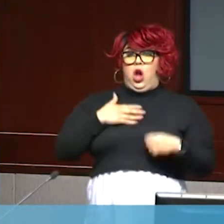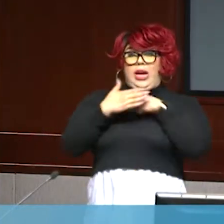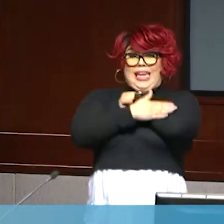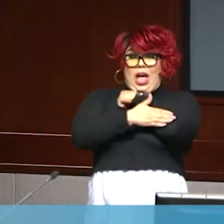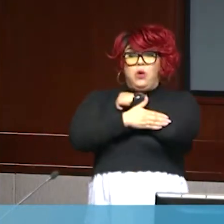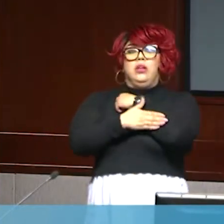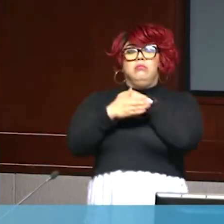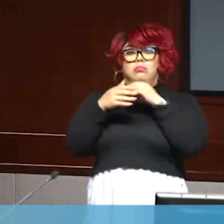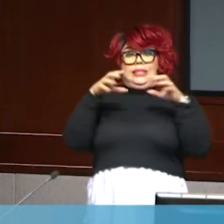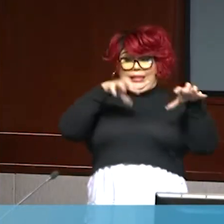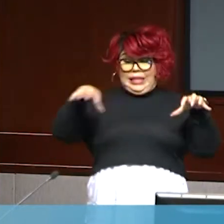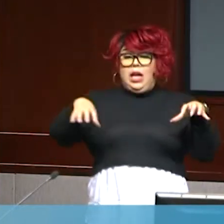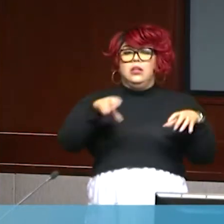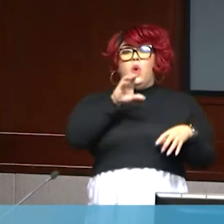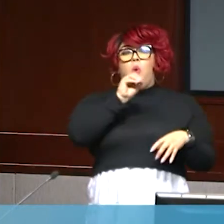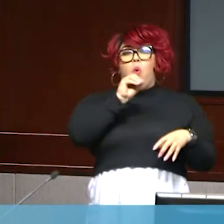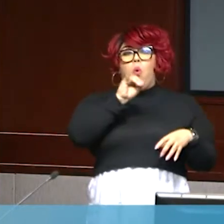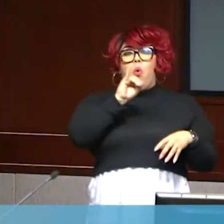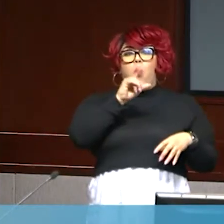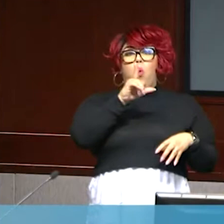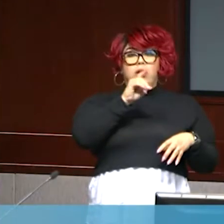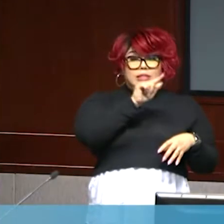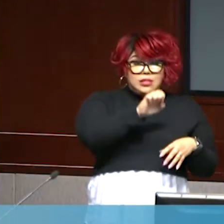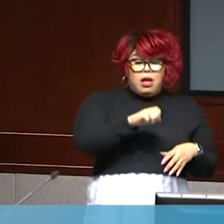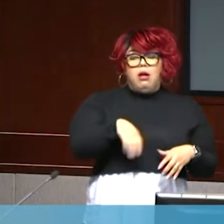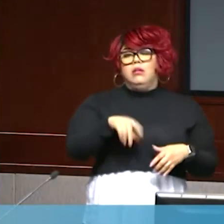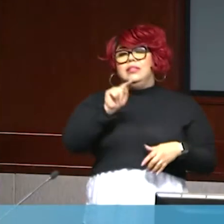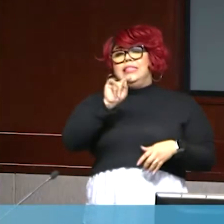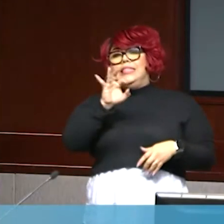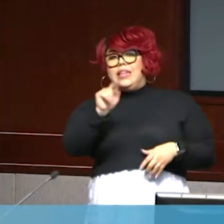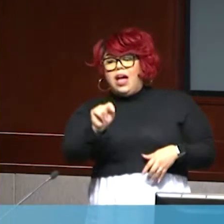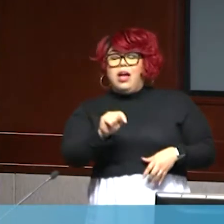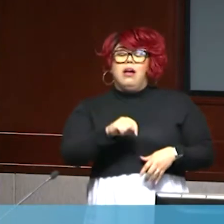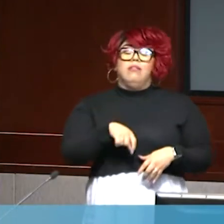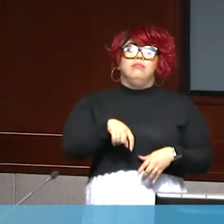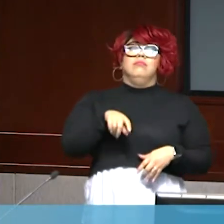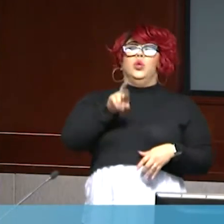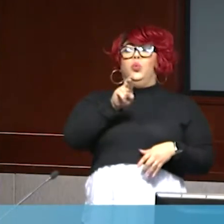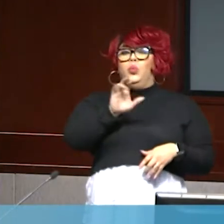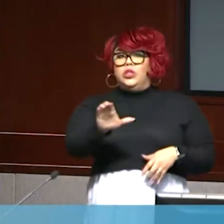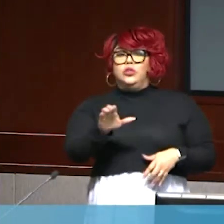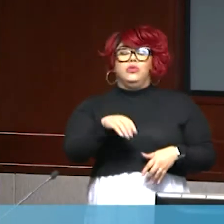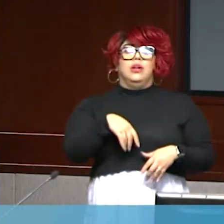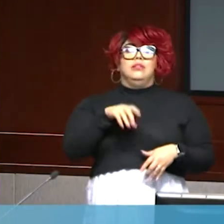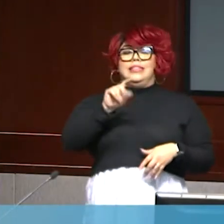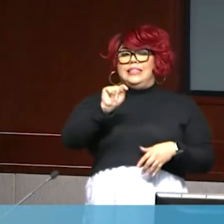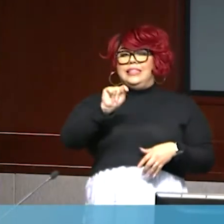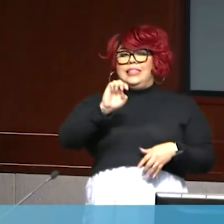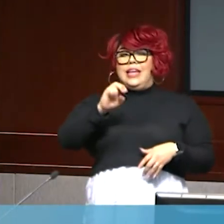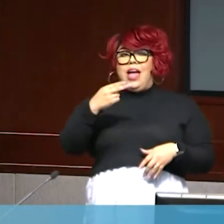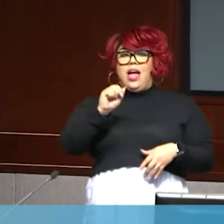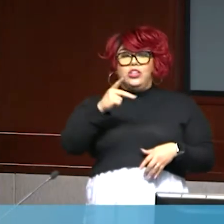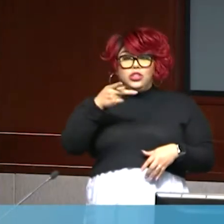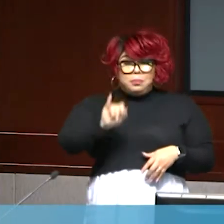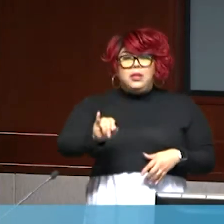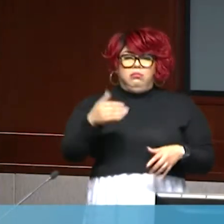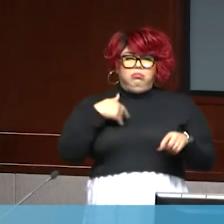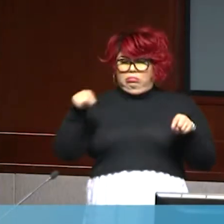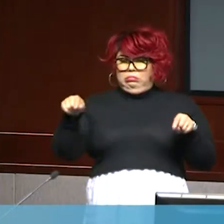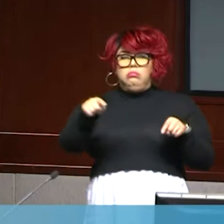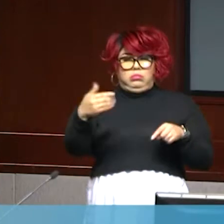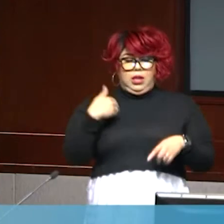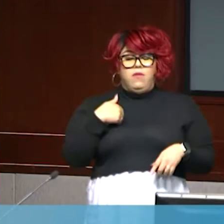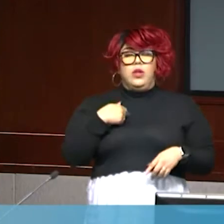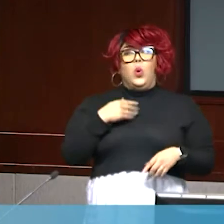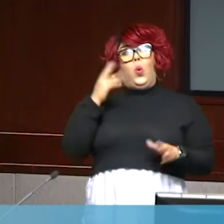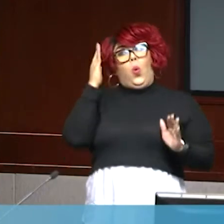Oildale, Taft, Delano, Kern River Valley, Ridgecrest, and Tehachapi. Opening next week, we hope to see